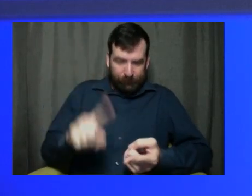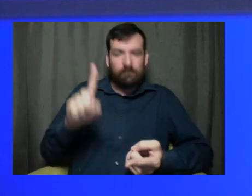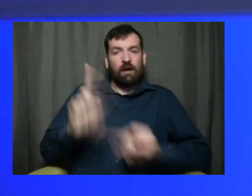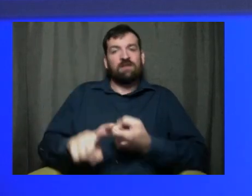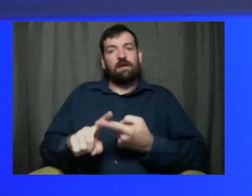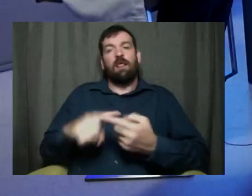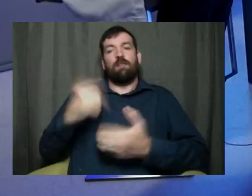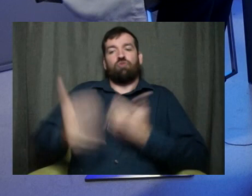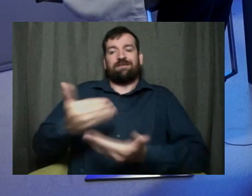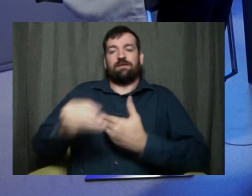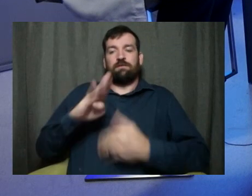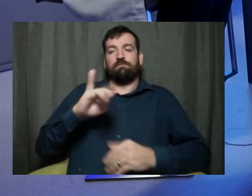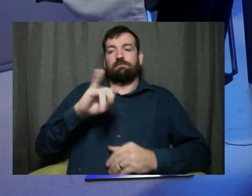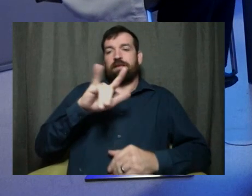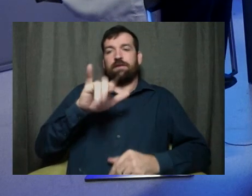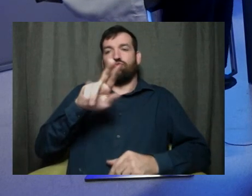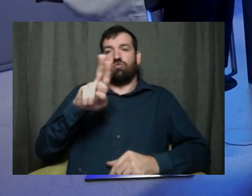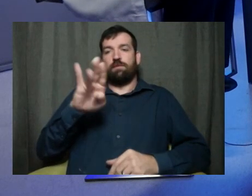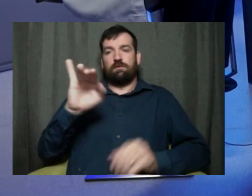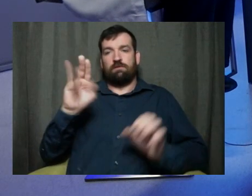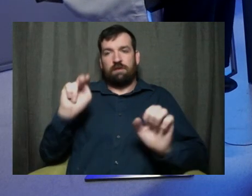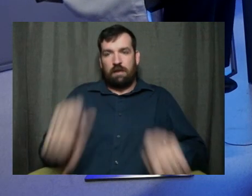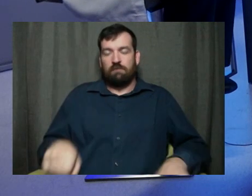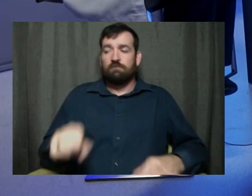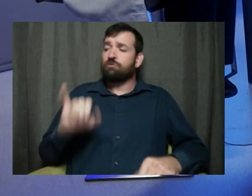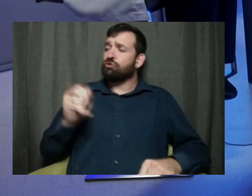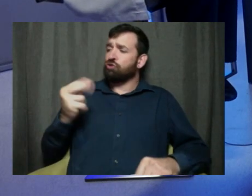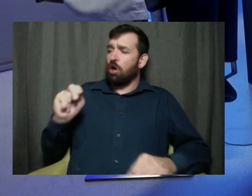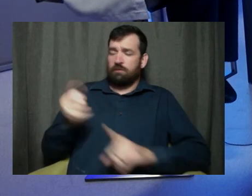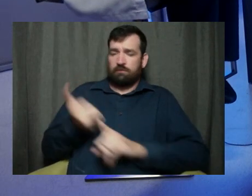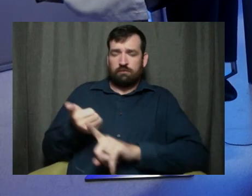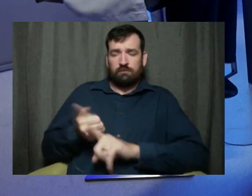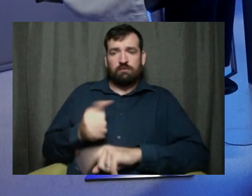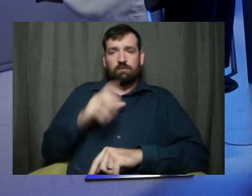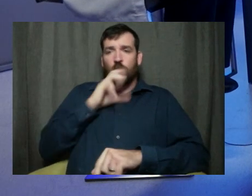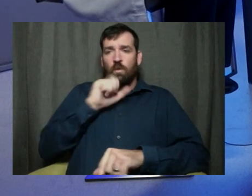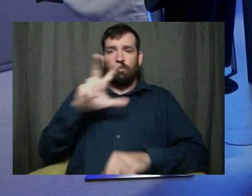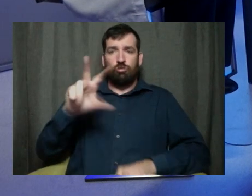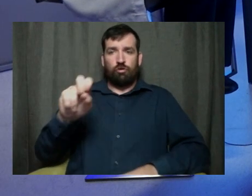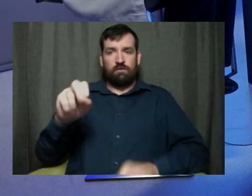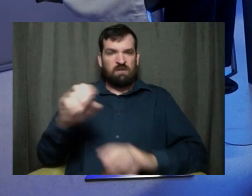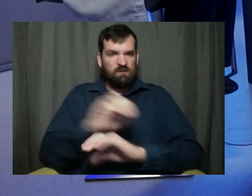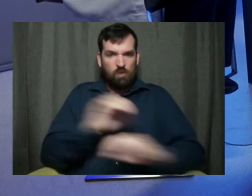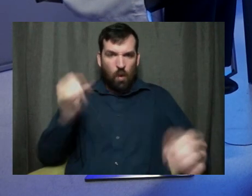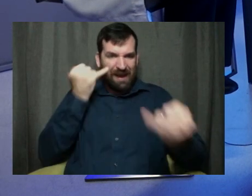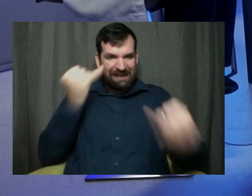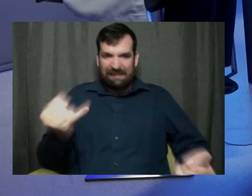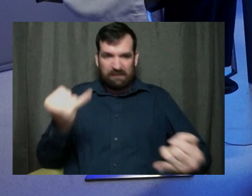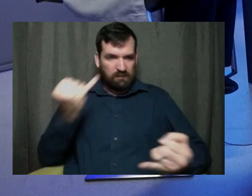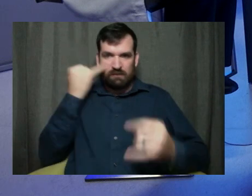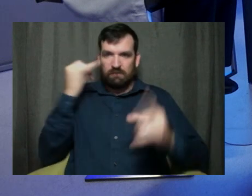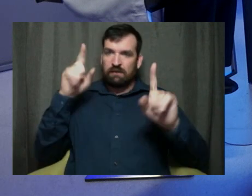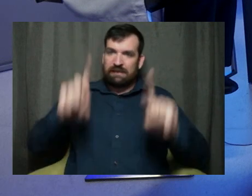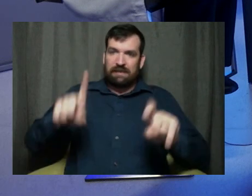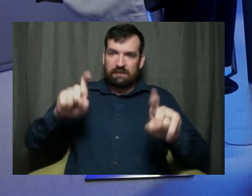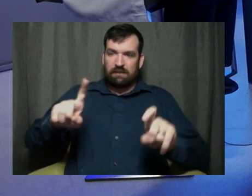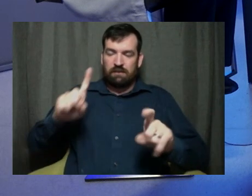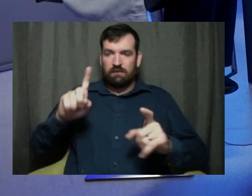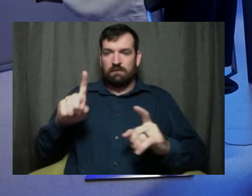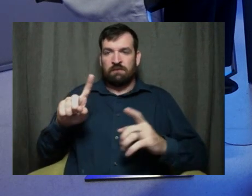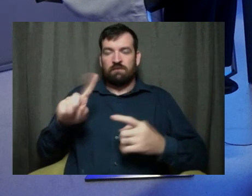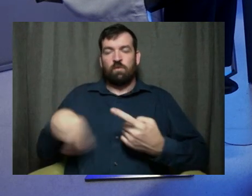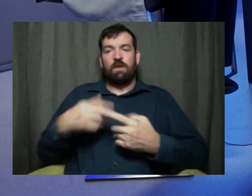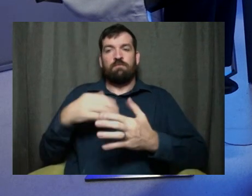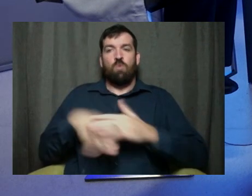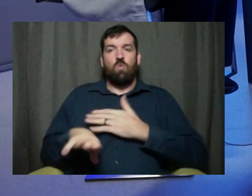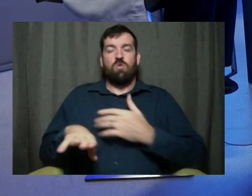own. So John says he's 30 years old and he has no idea if he was tested for conditions at birth.